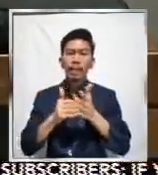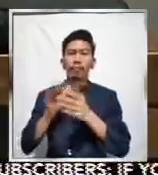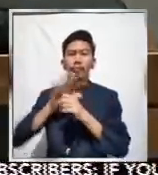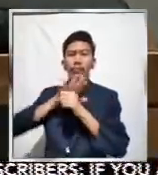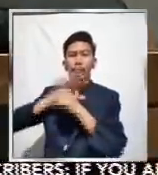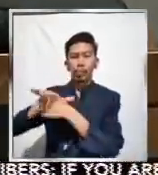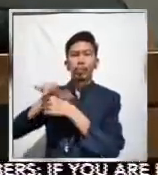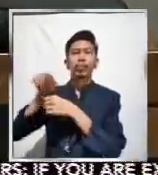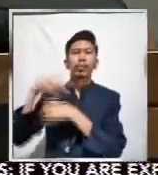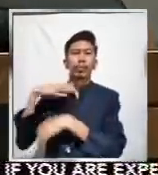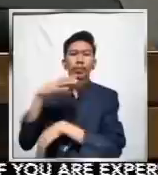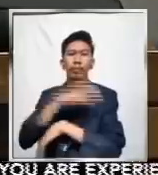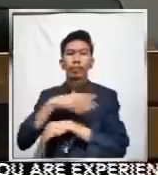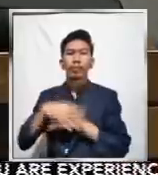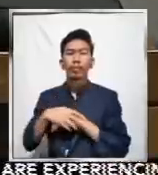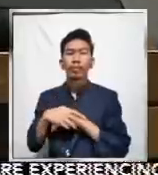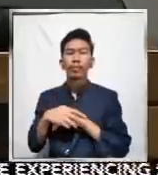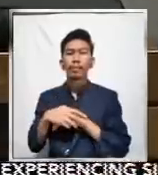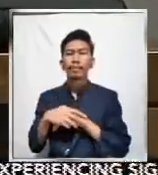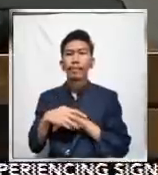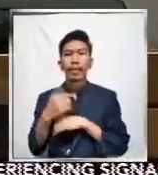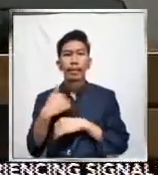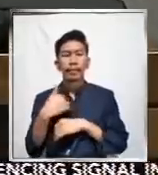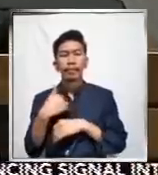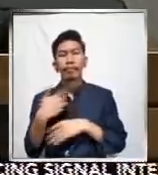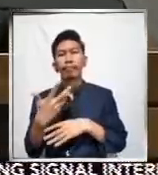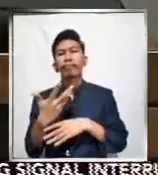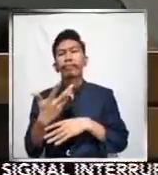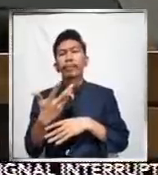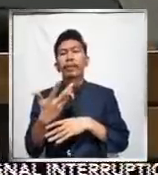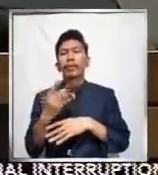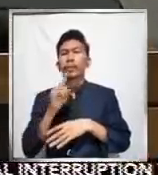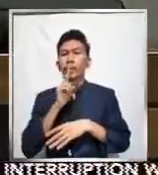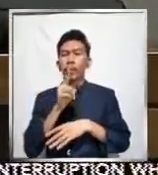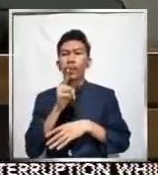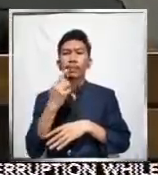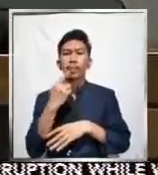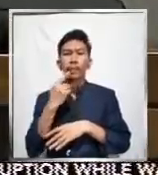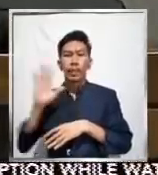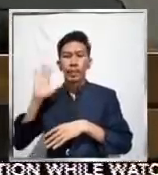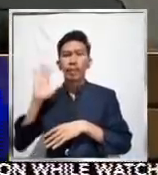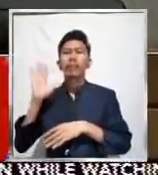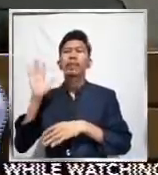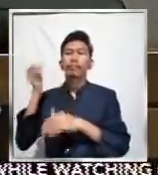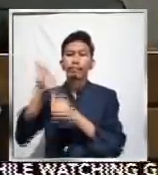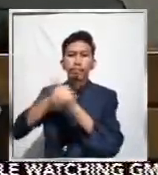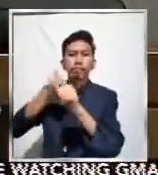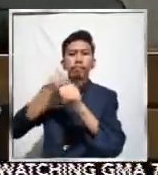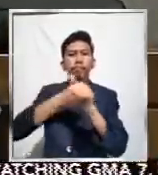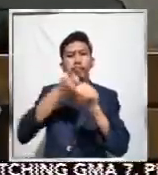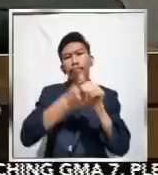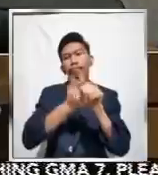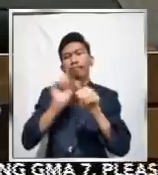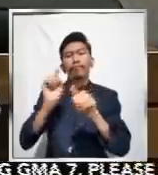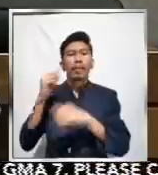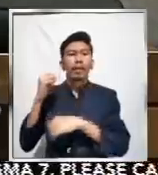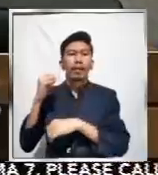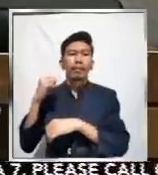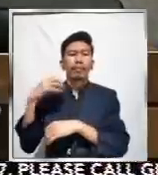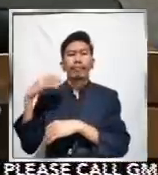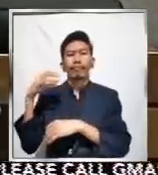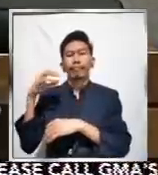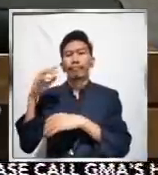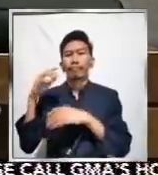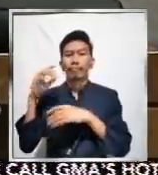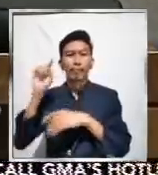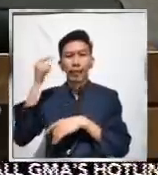commitment that any public official will be given airtime on ABS to express their side on any issue that is